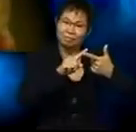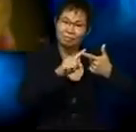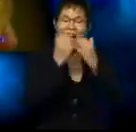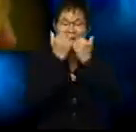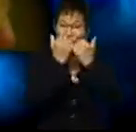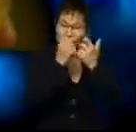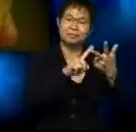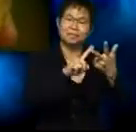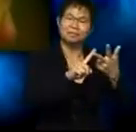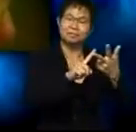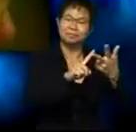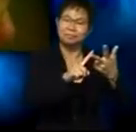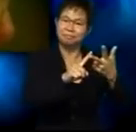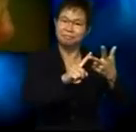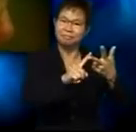corns,